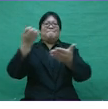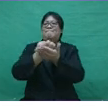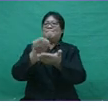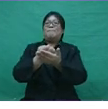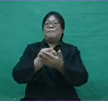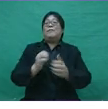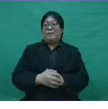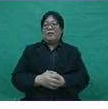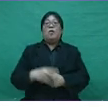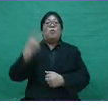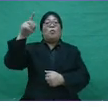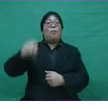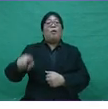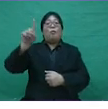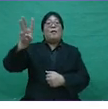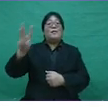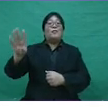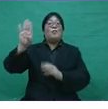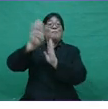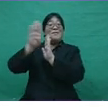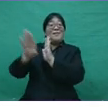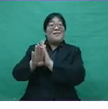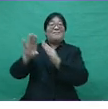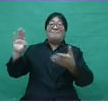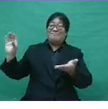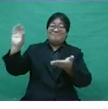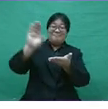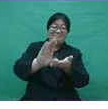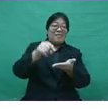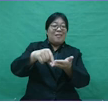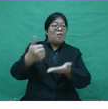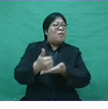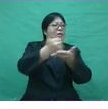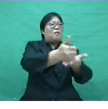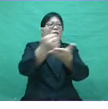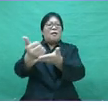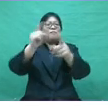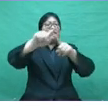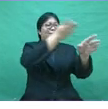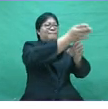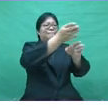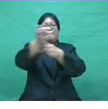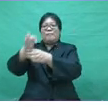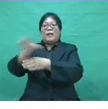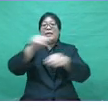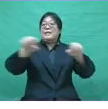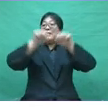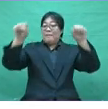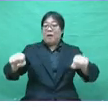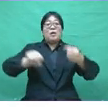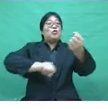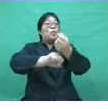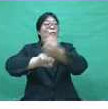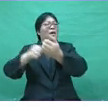RM 12.162 billion was set aside to provide targeted sectoral and systemic support to